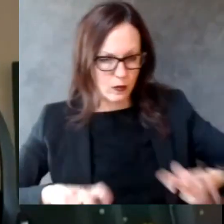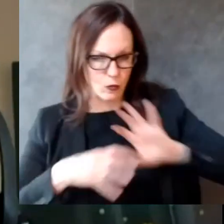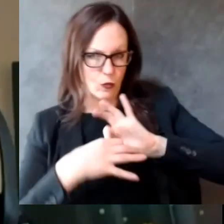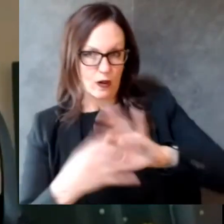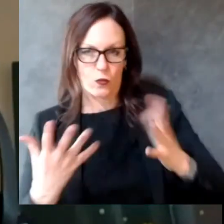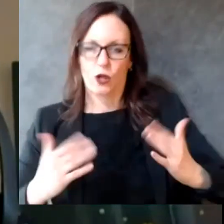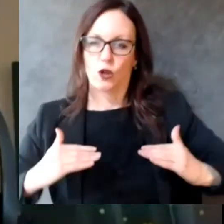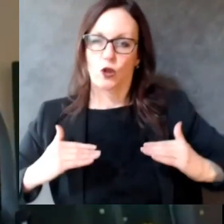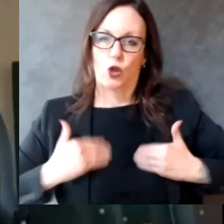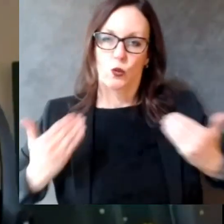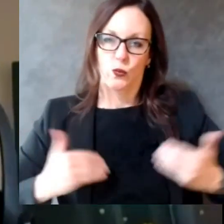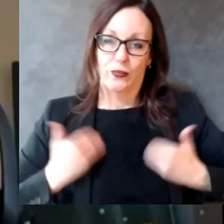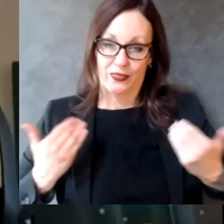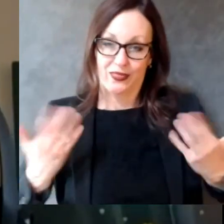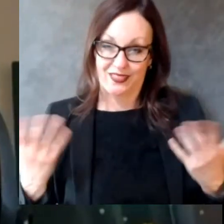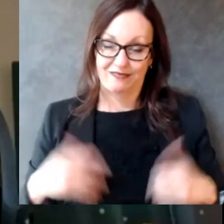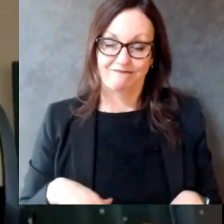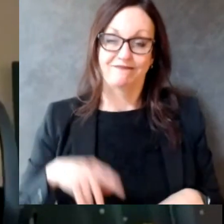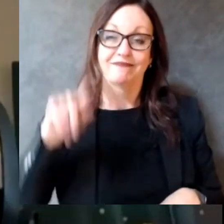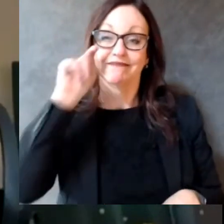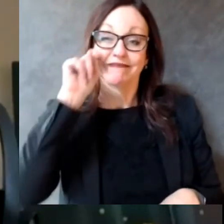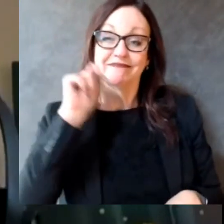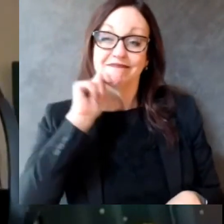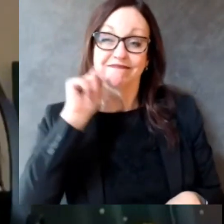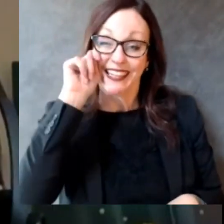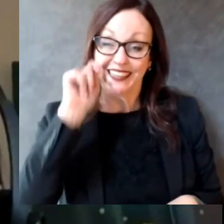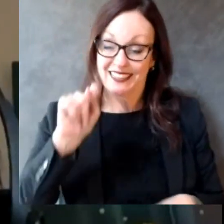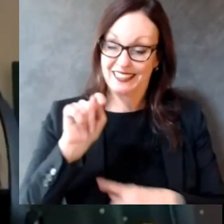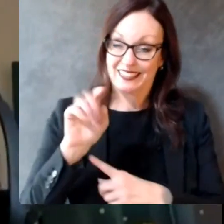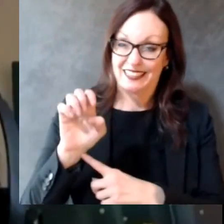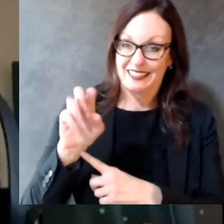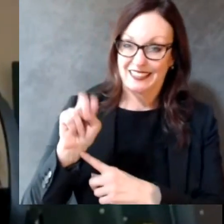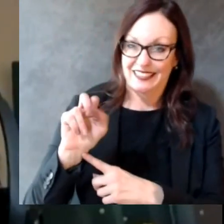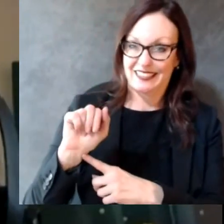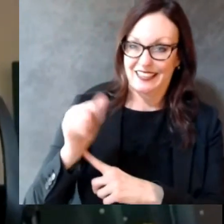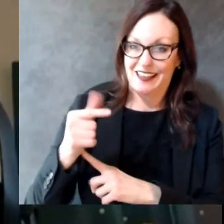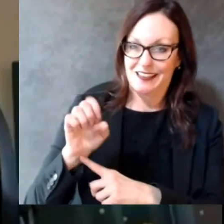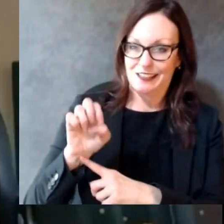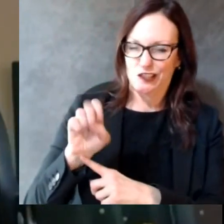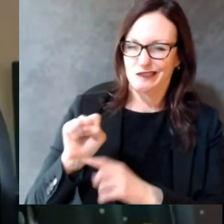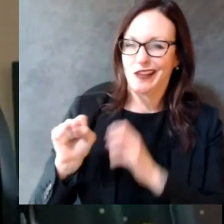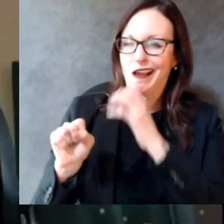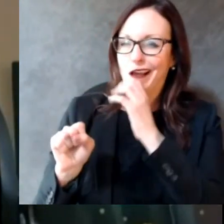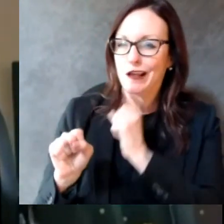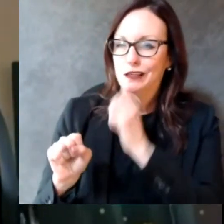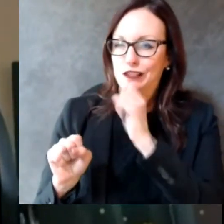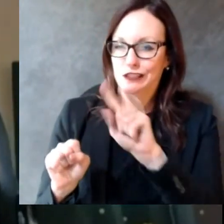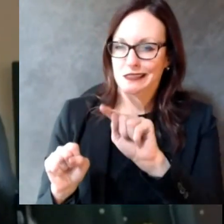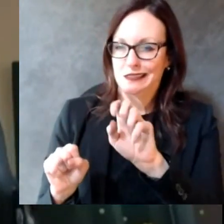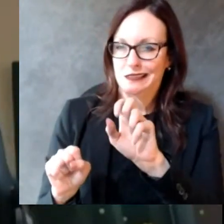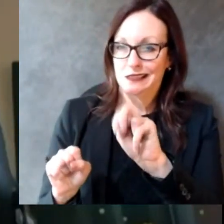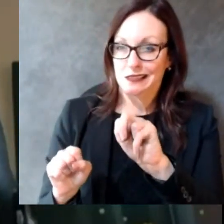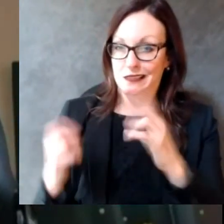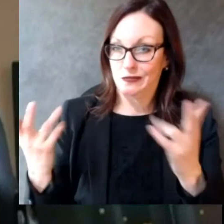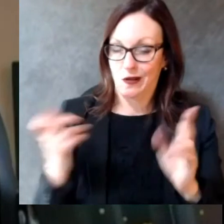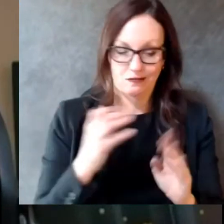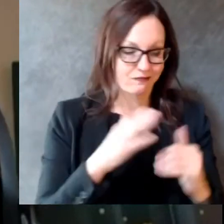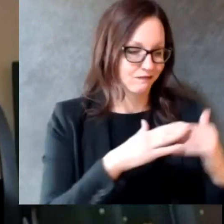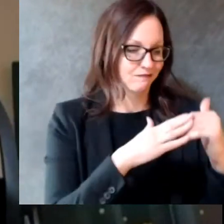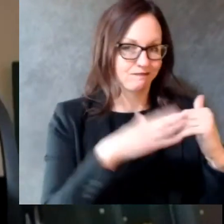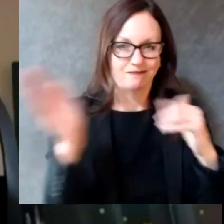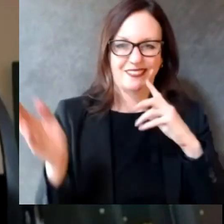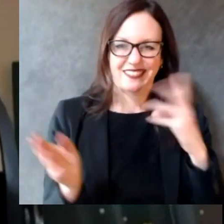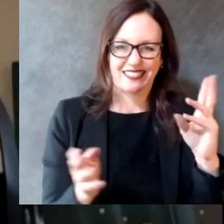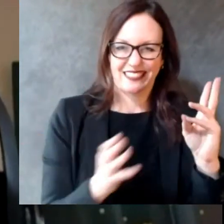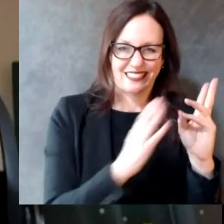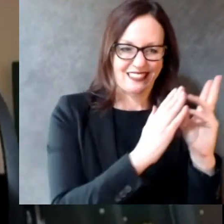So, we're eagerly awaiting the Federal Drug Administration's